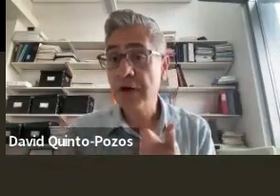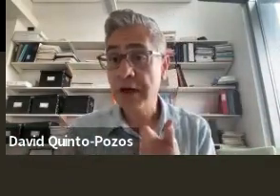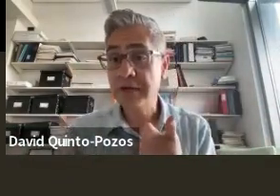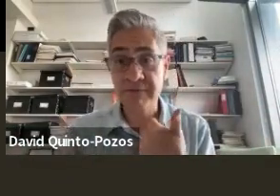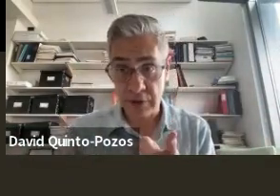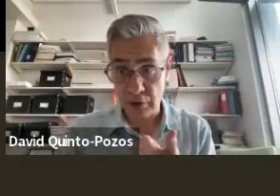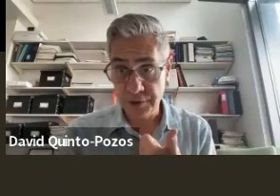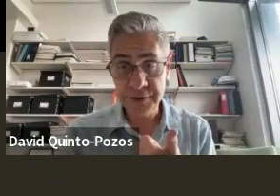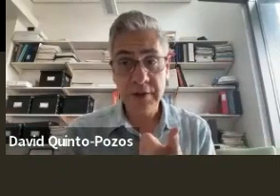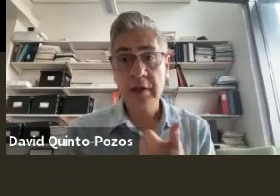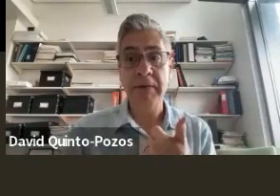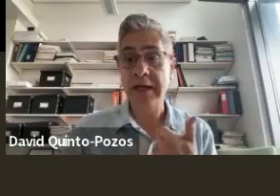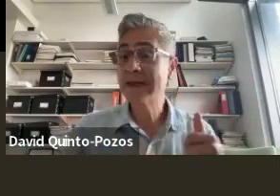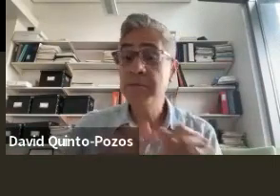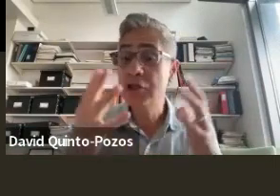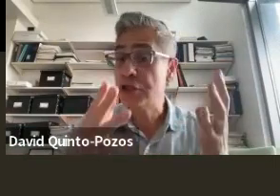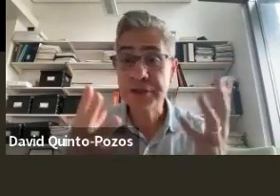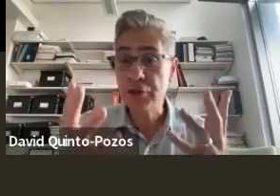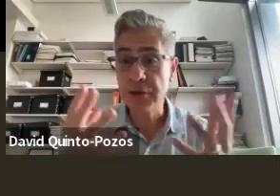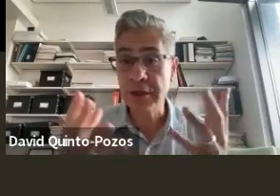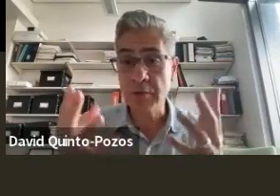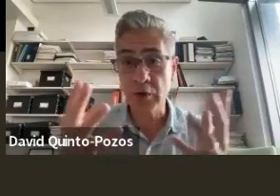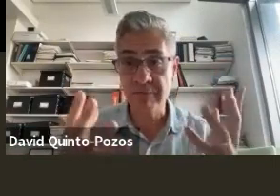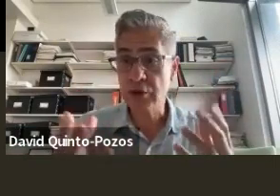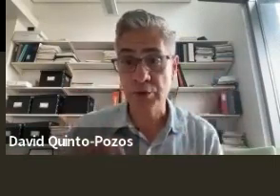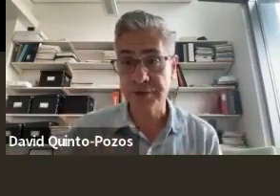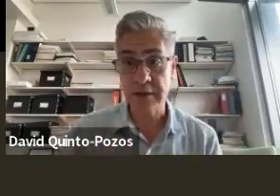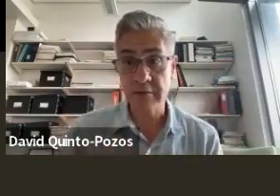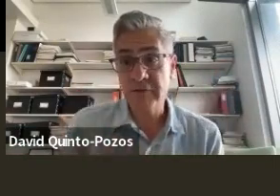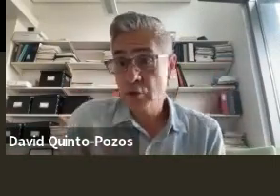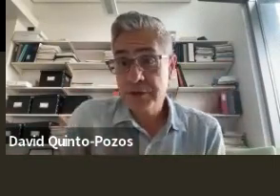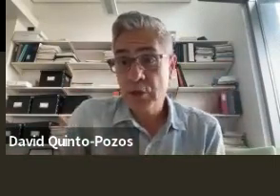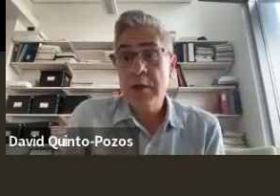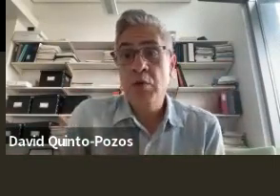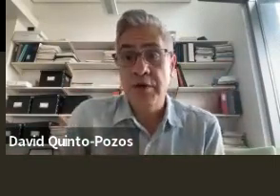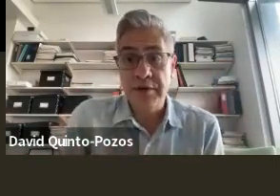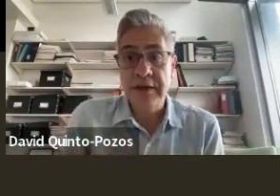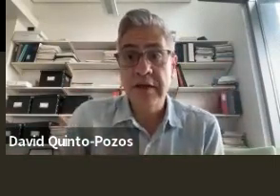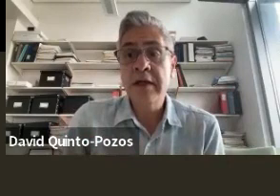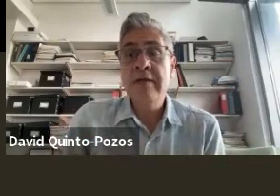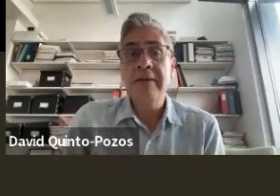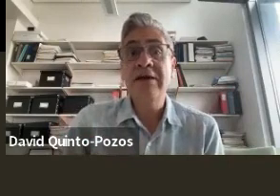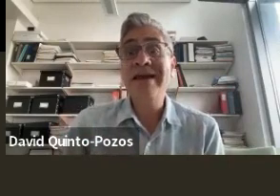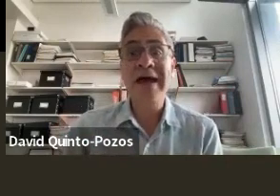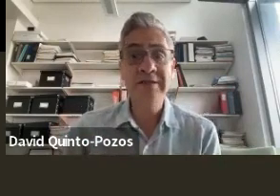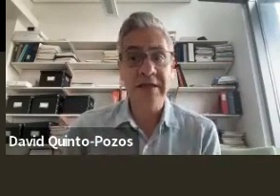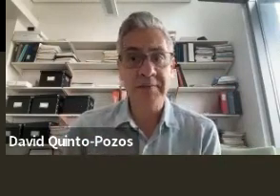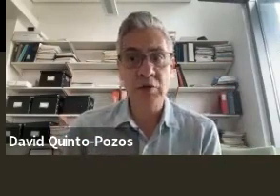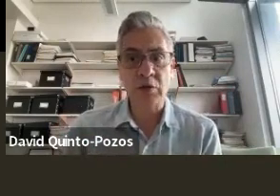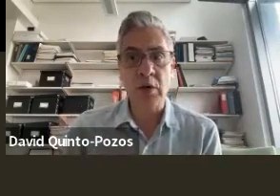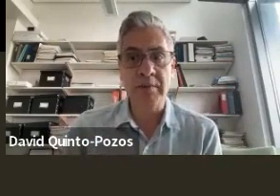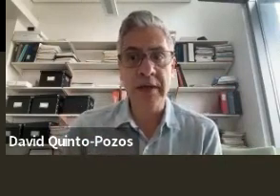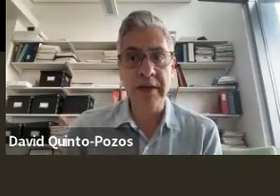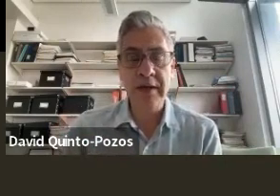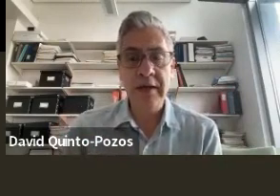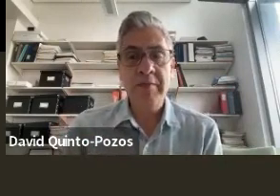you'll find figures like images that you think are important, visuals that visuals are really important, and they could enhance an abstract